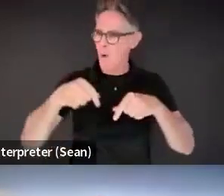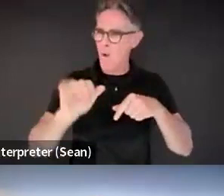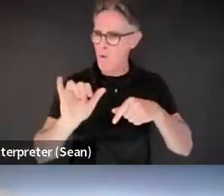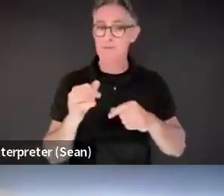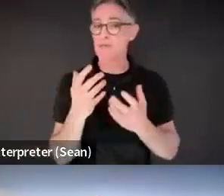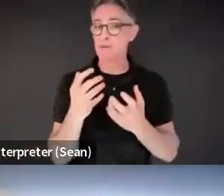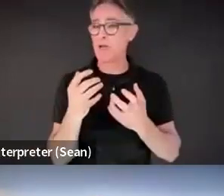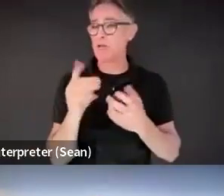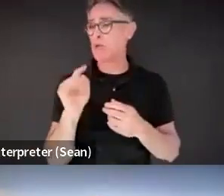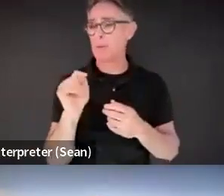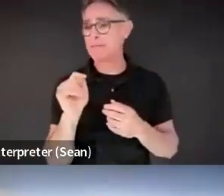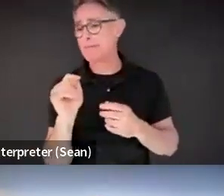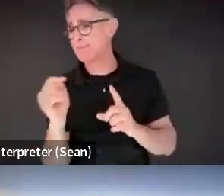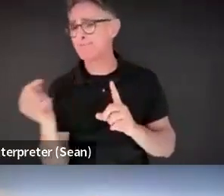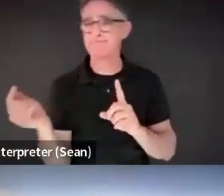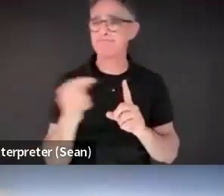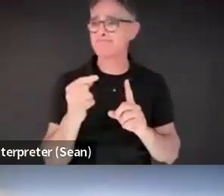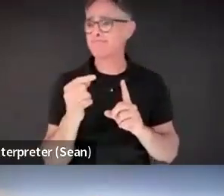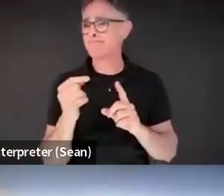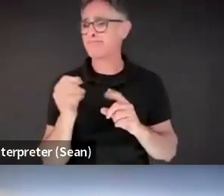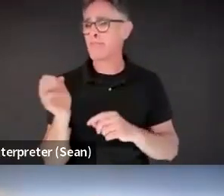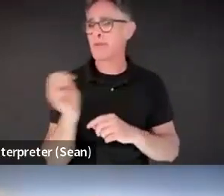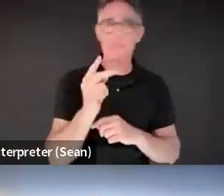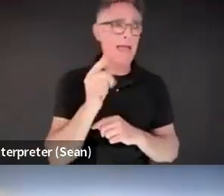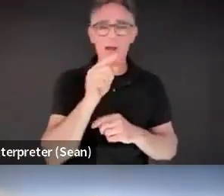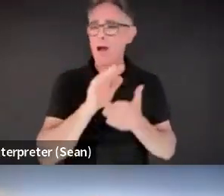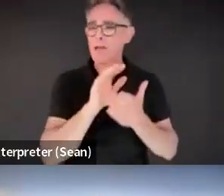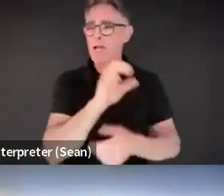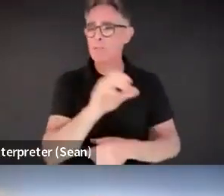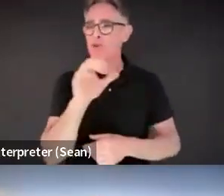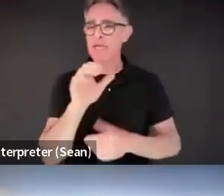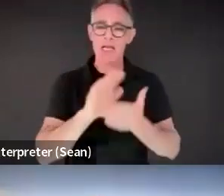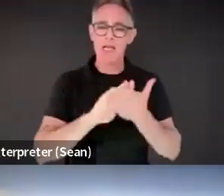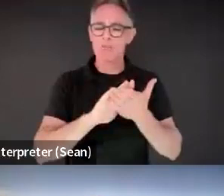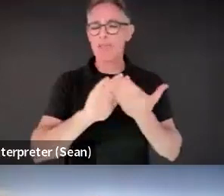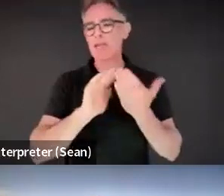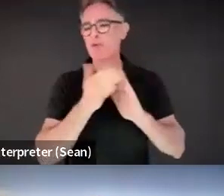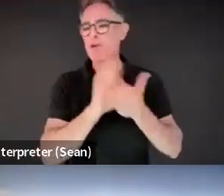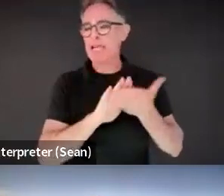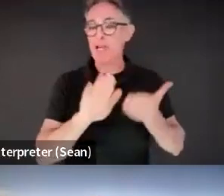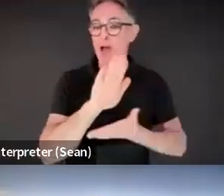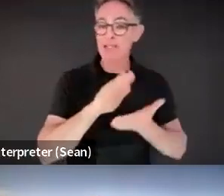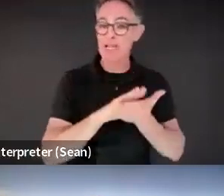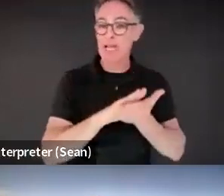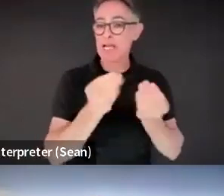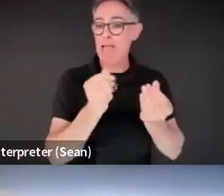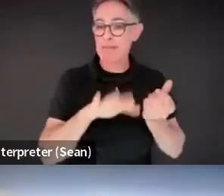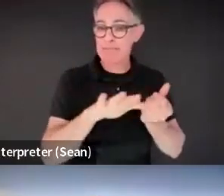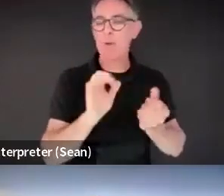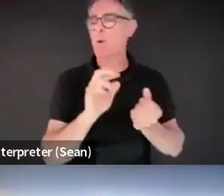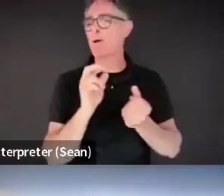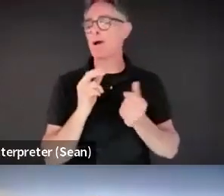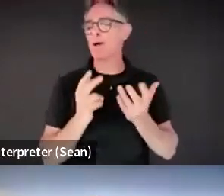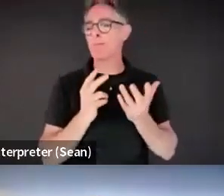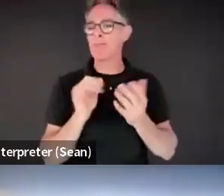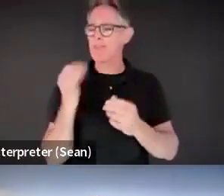do it back on a community college campus? Do we want to do it at these job? I kind